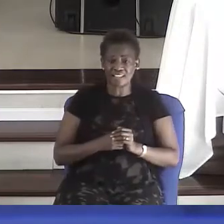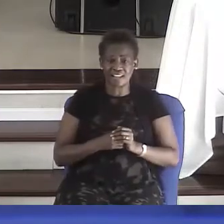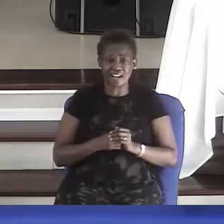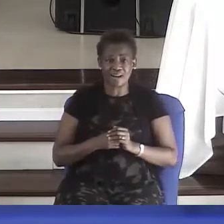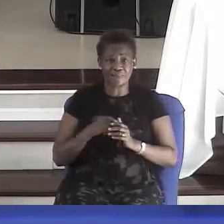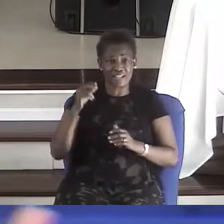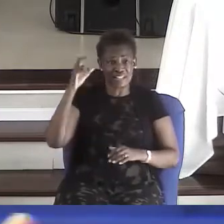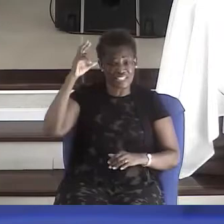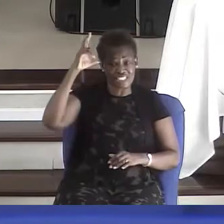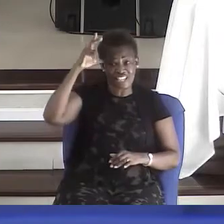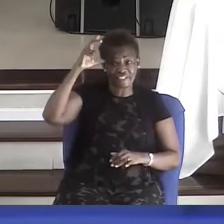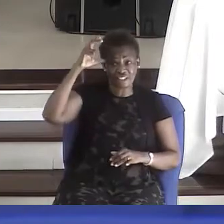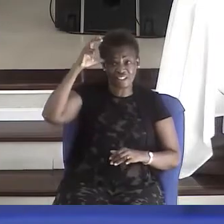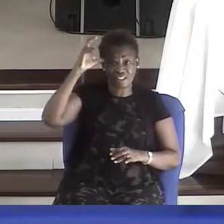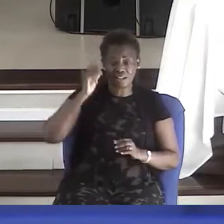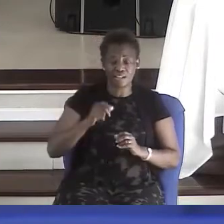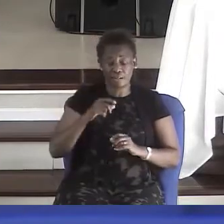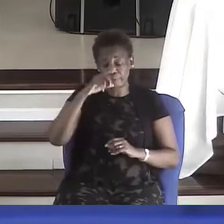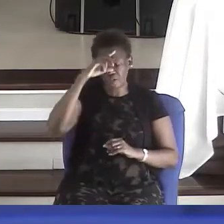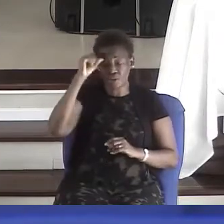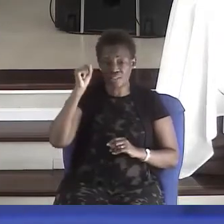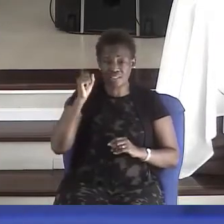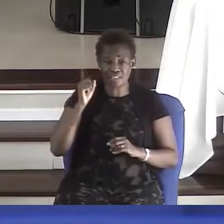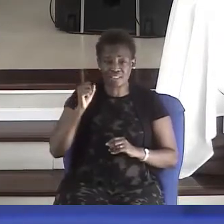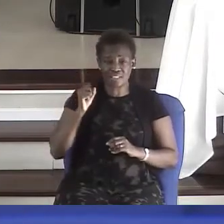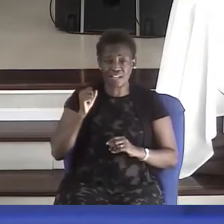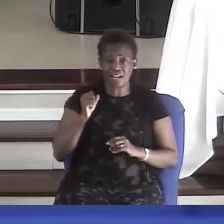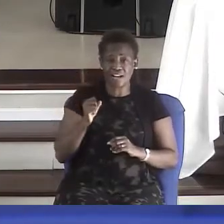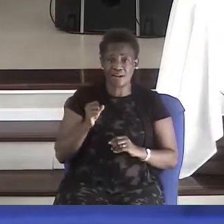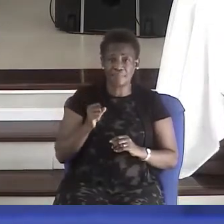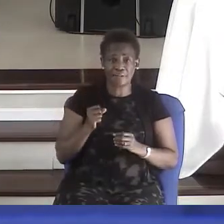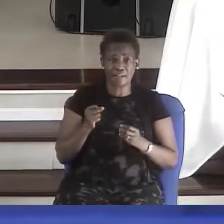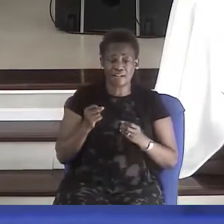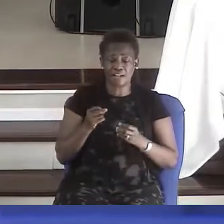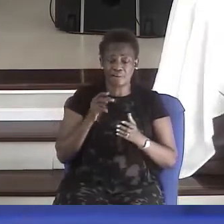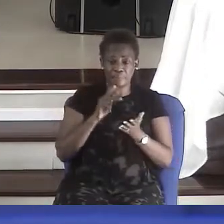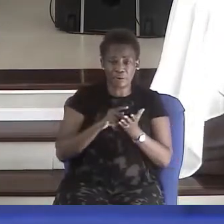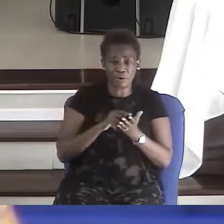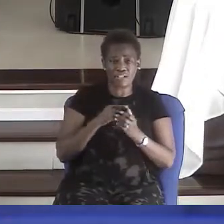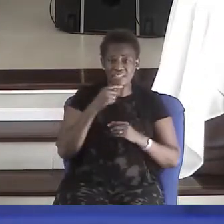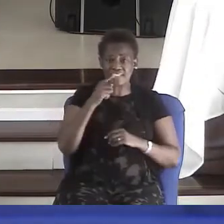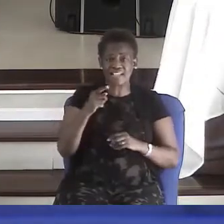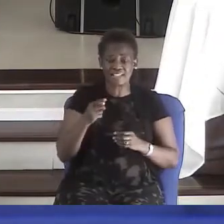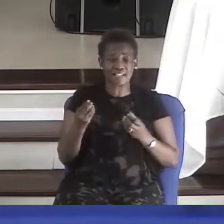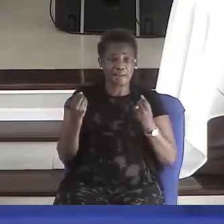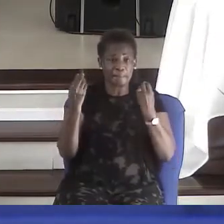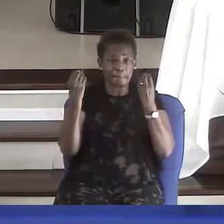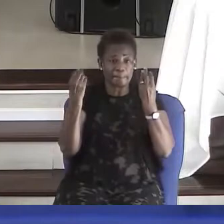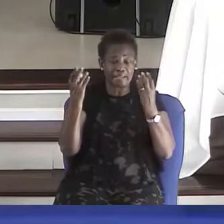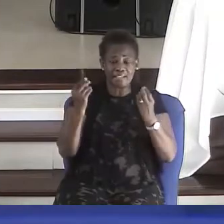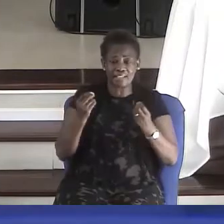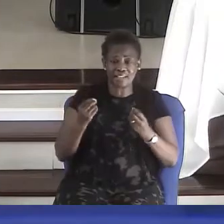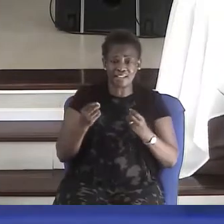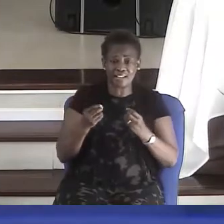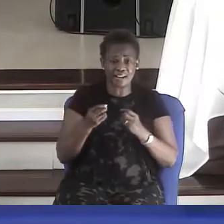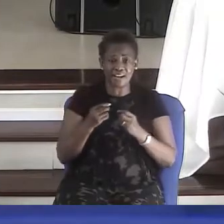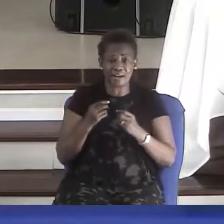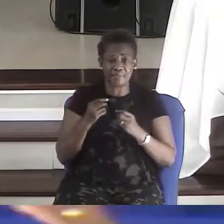Antichrists will showcase the Antichrist. The fight for power is going to